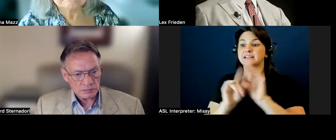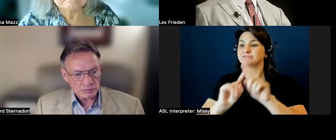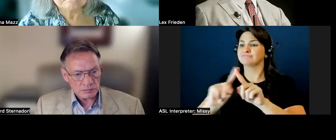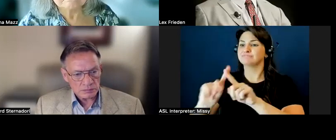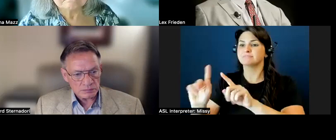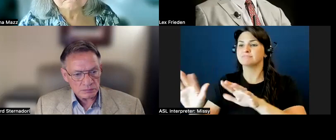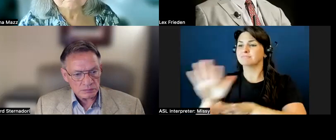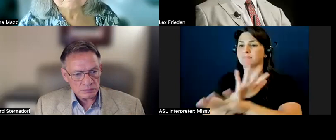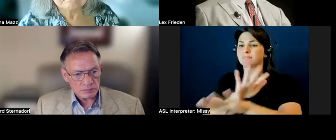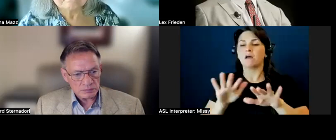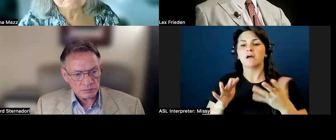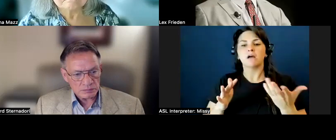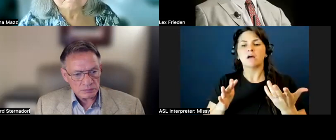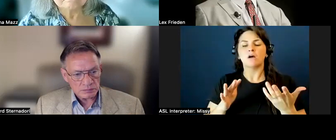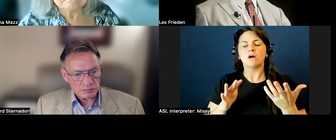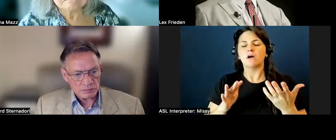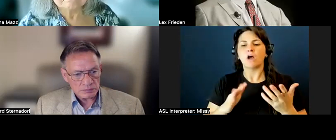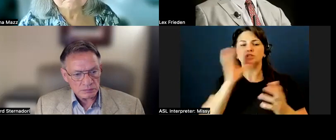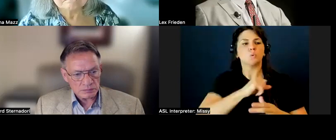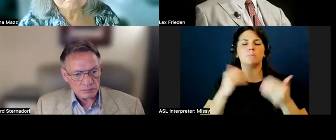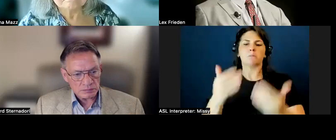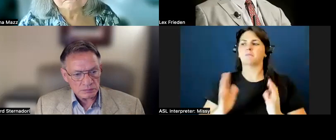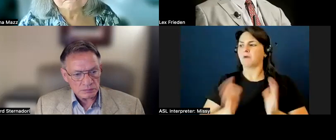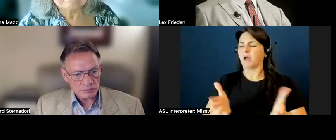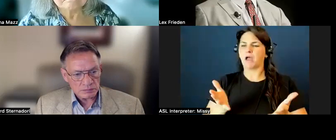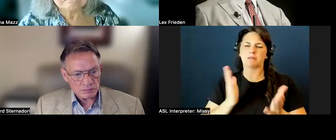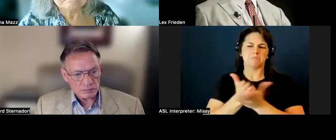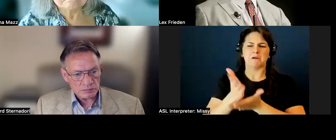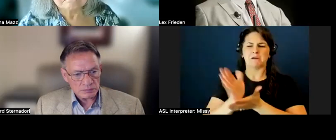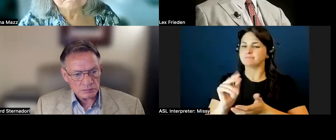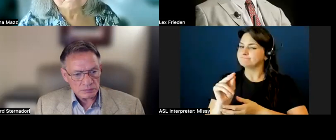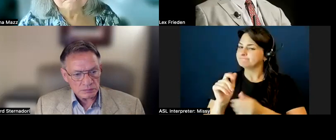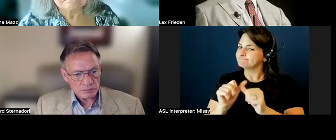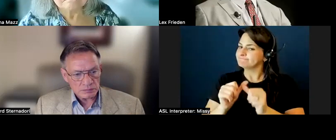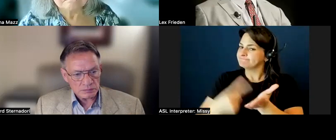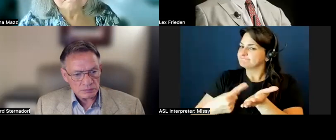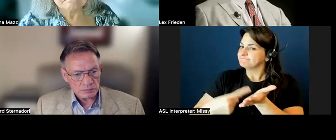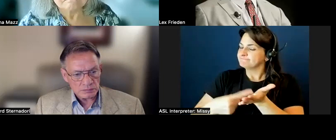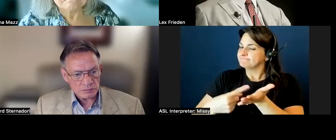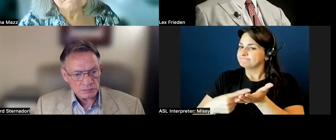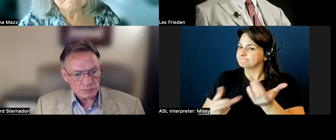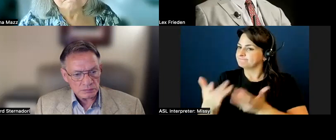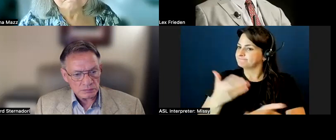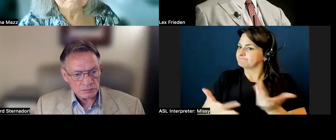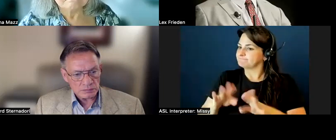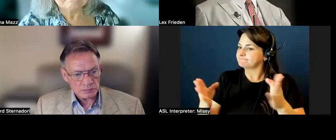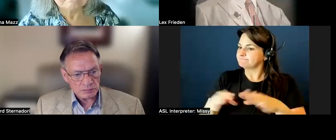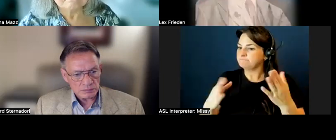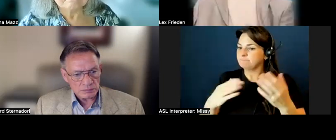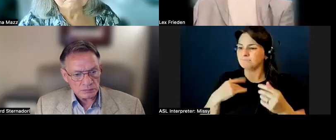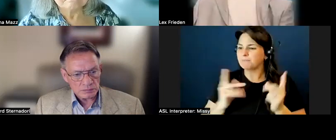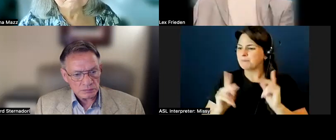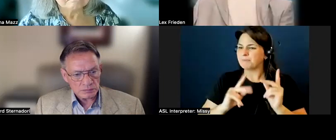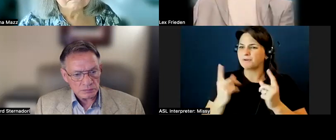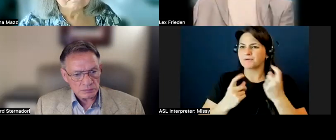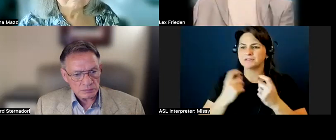we continue to always have this conversation and dialogue around, because look at design. we get questions all the time about,